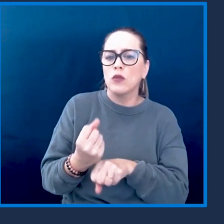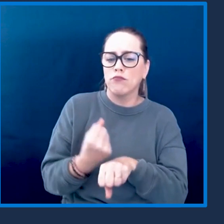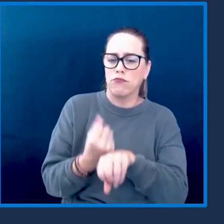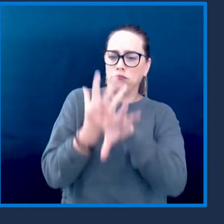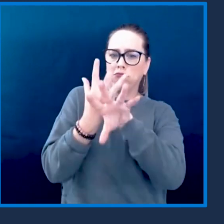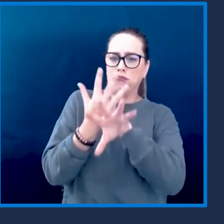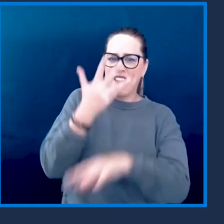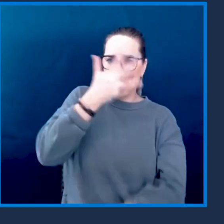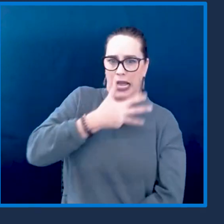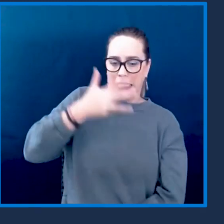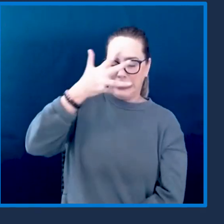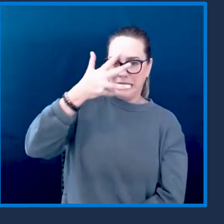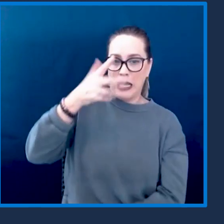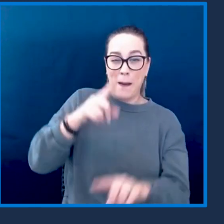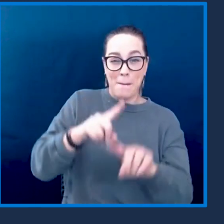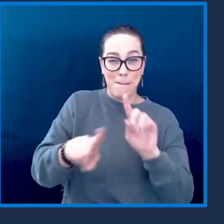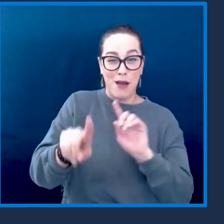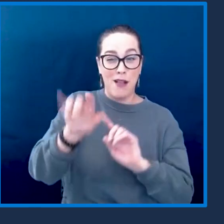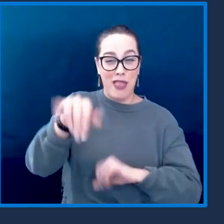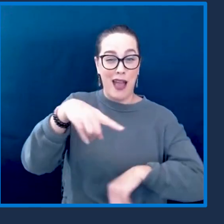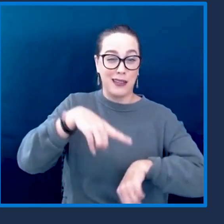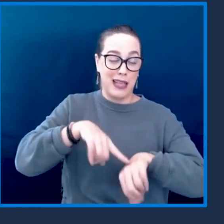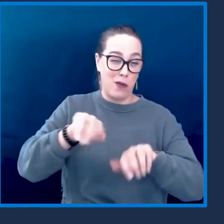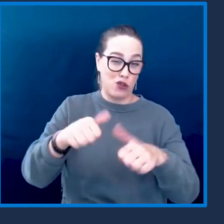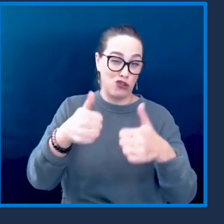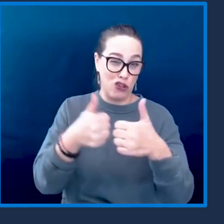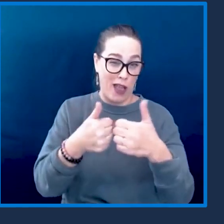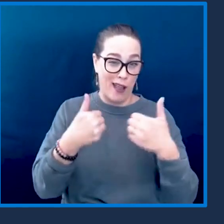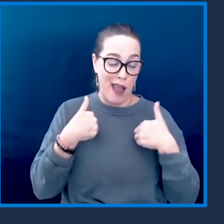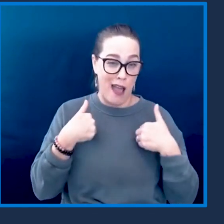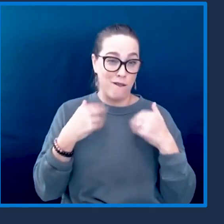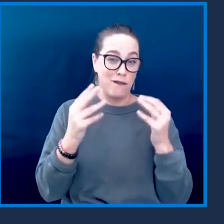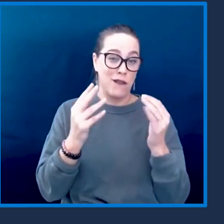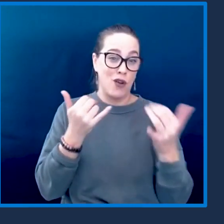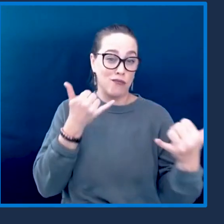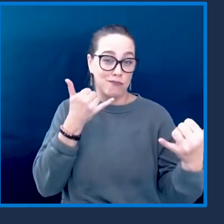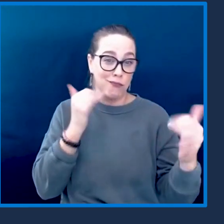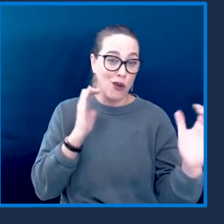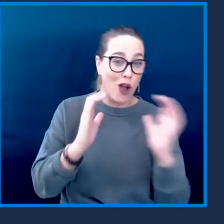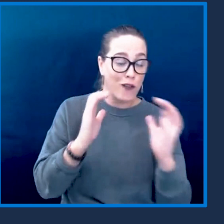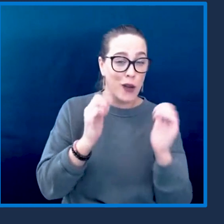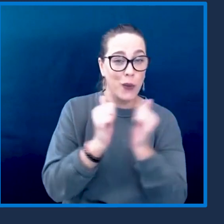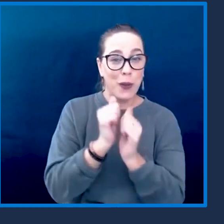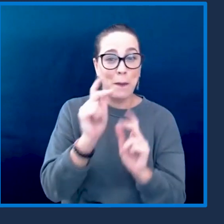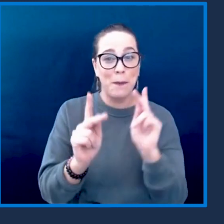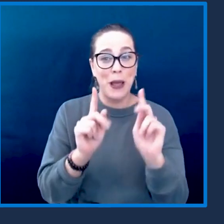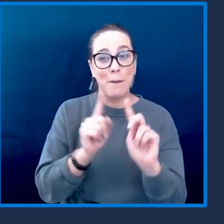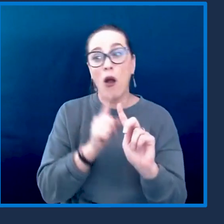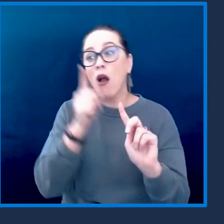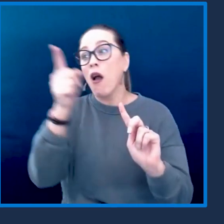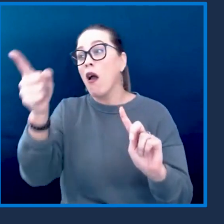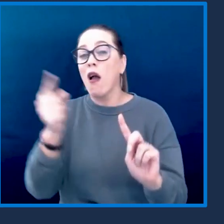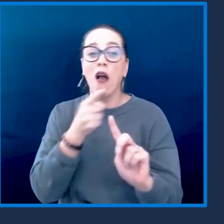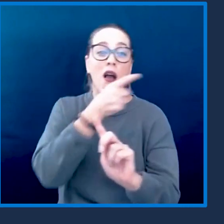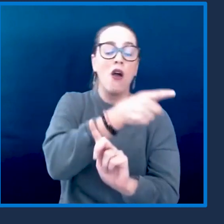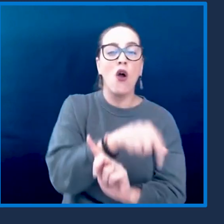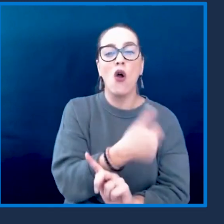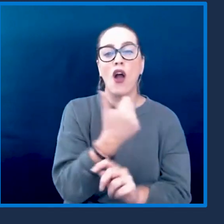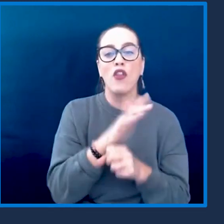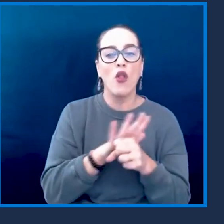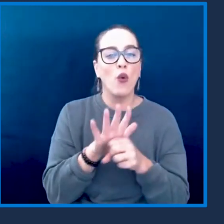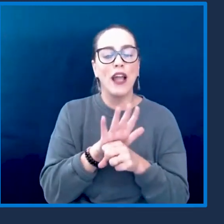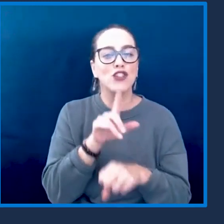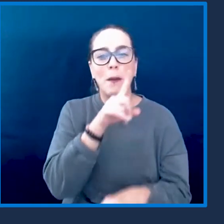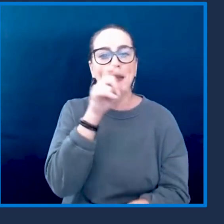to have conversations with teammates across, other locations because I couldn't read lips and I couldn't rely on the visual cues